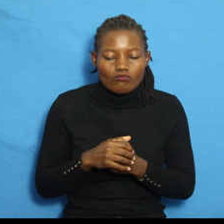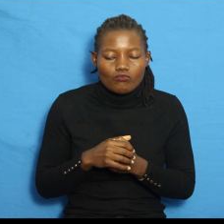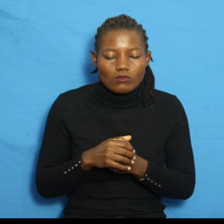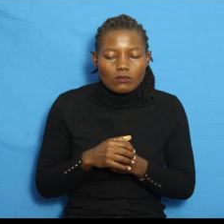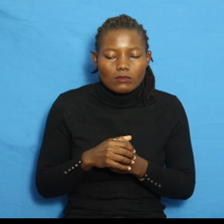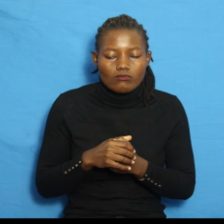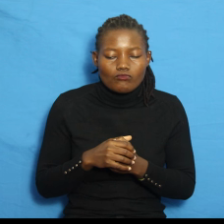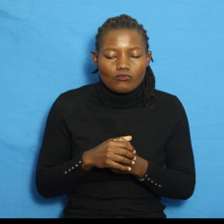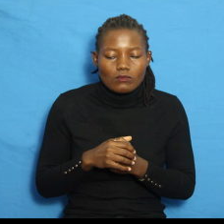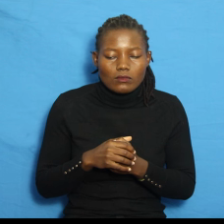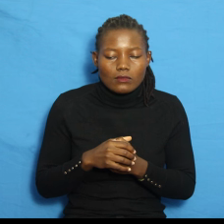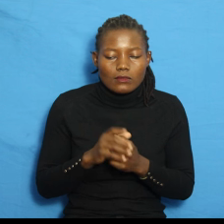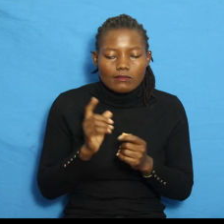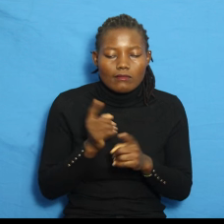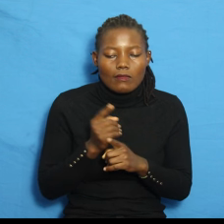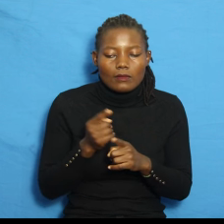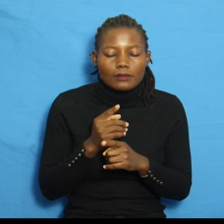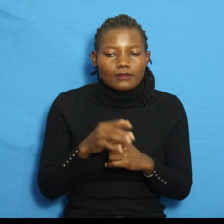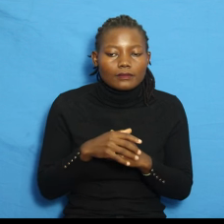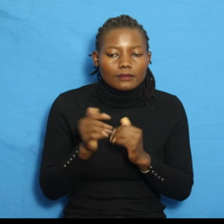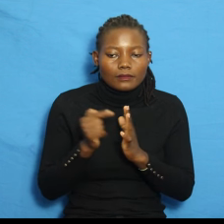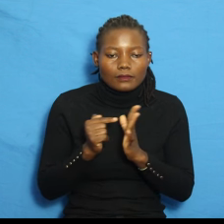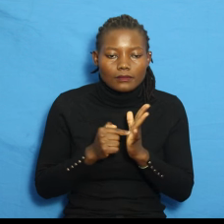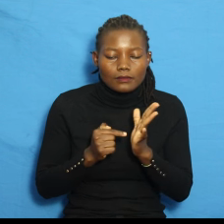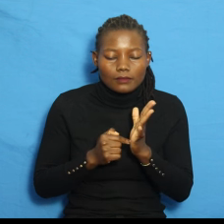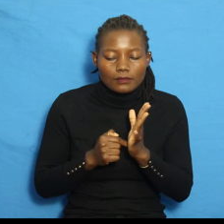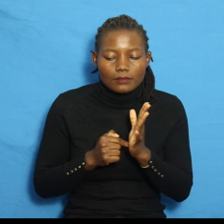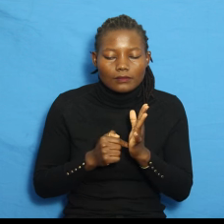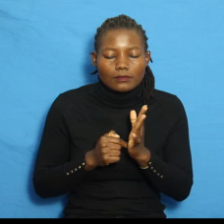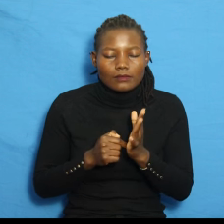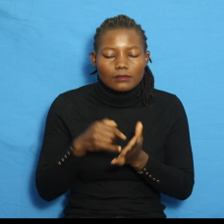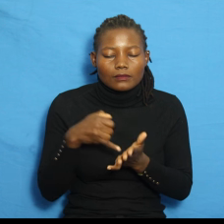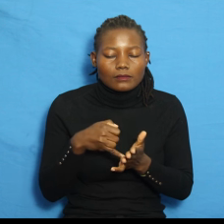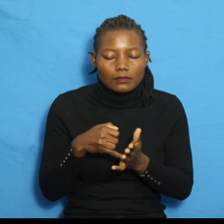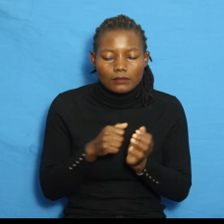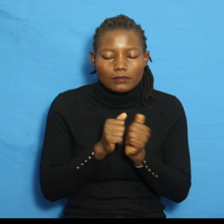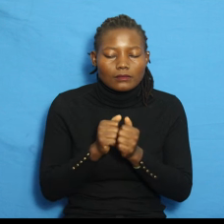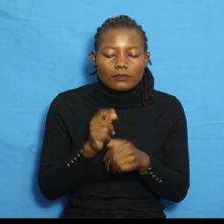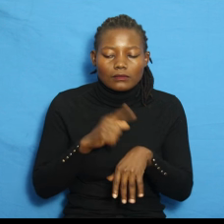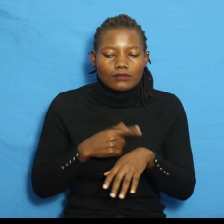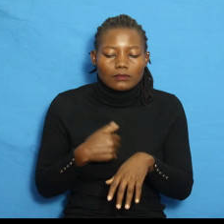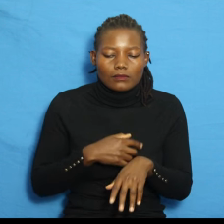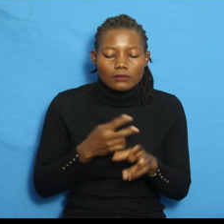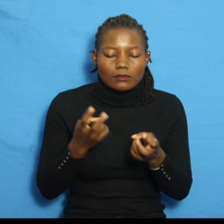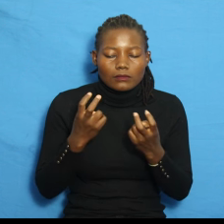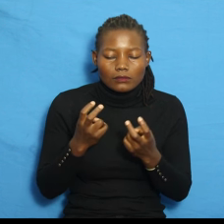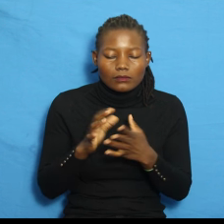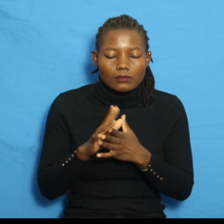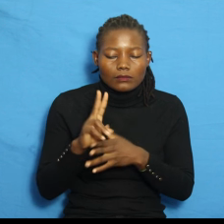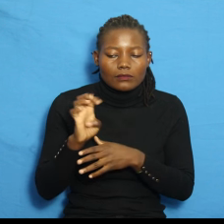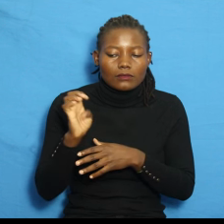the uh, let me say the components of vectors that we associate with